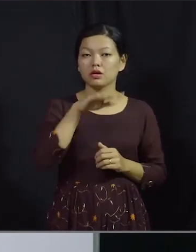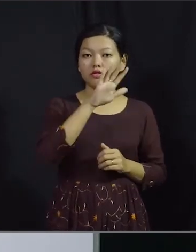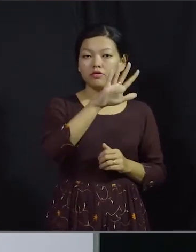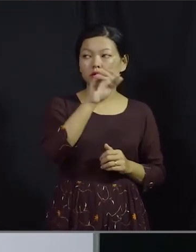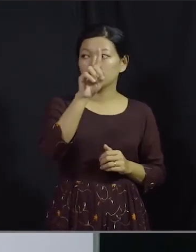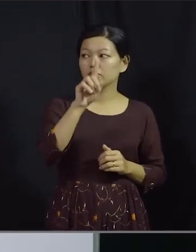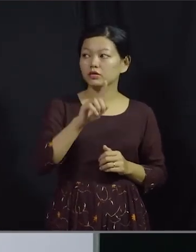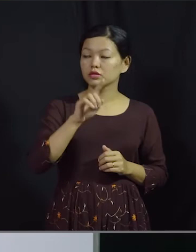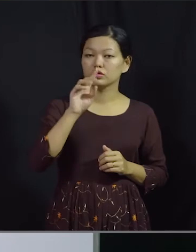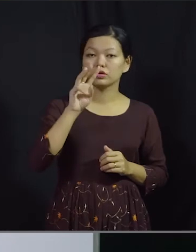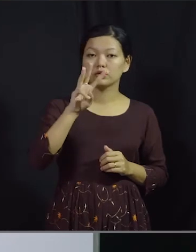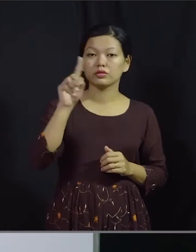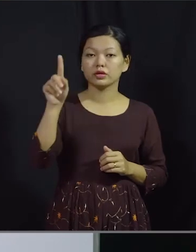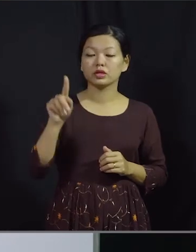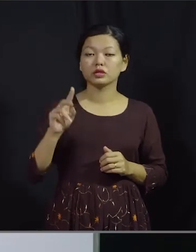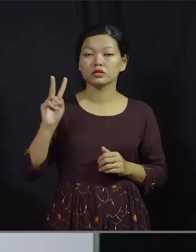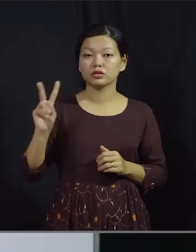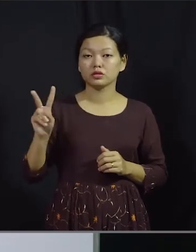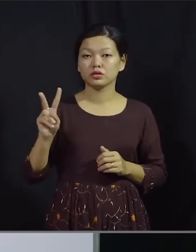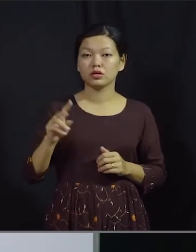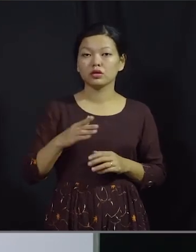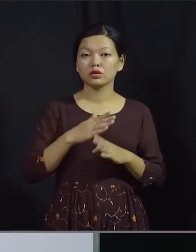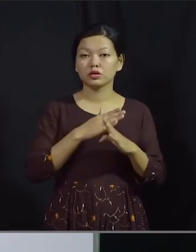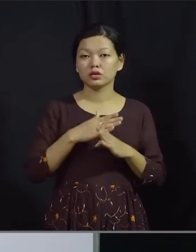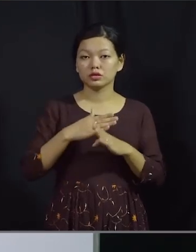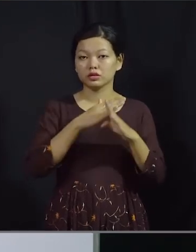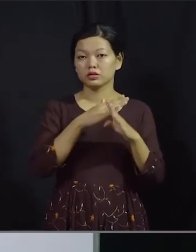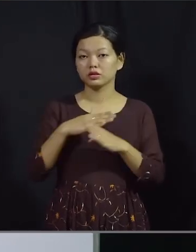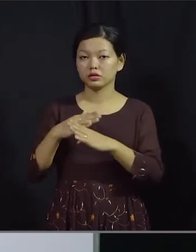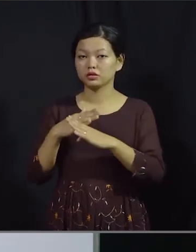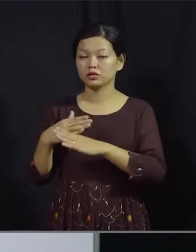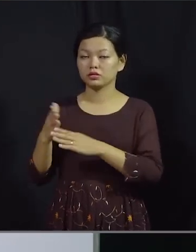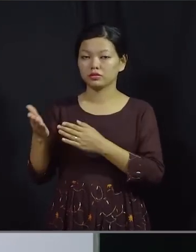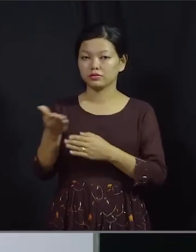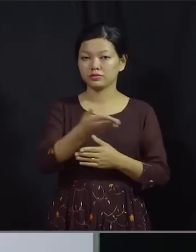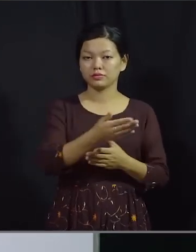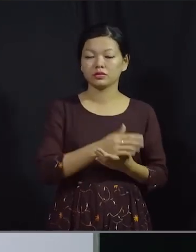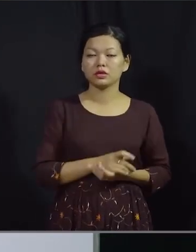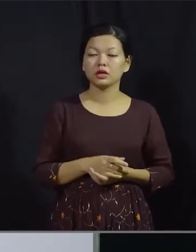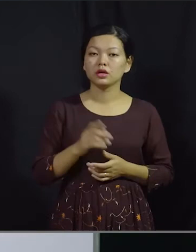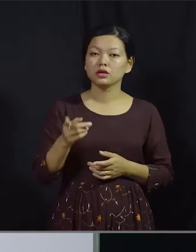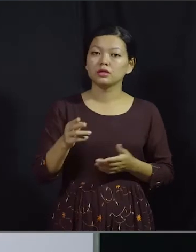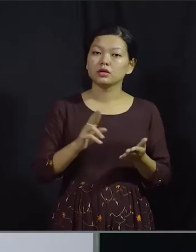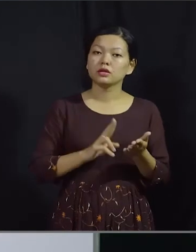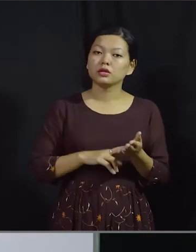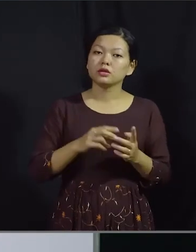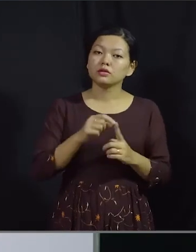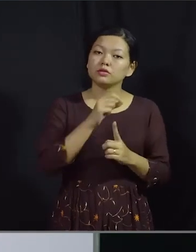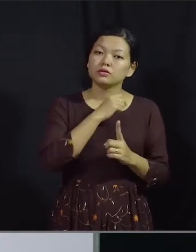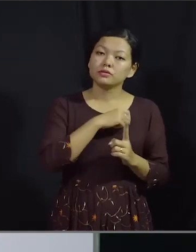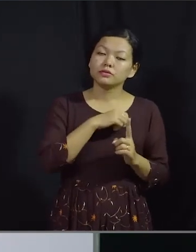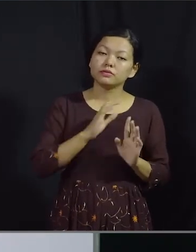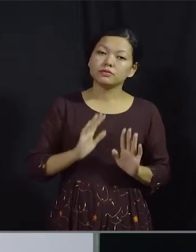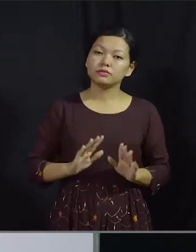3:2. This is the profit sharing ratio for A, B, and C. This is the net profit. So if this net